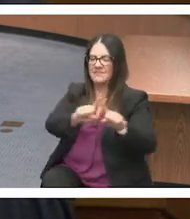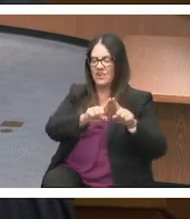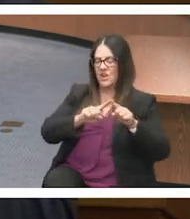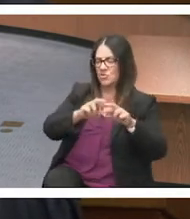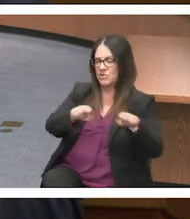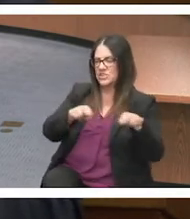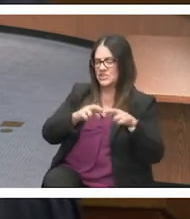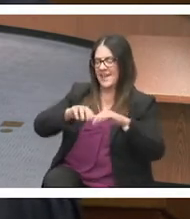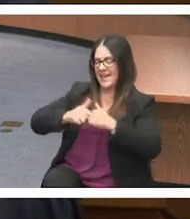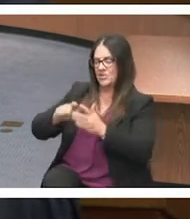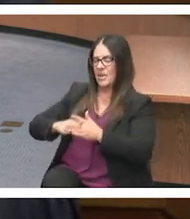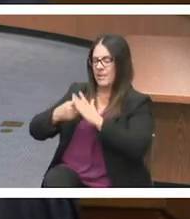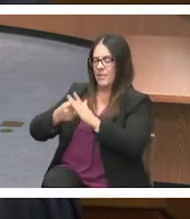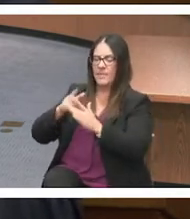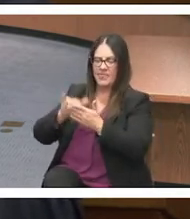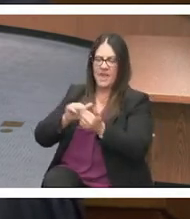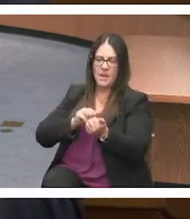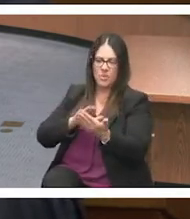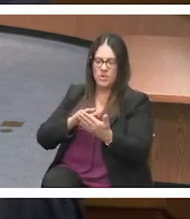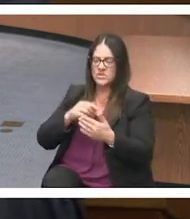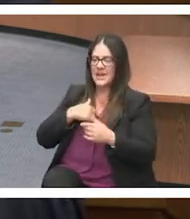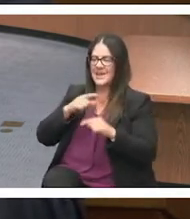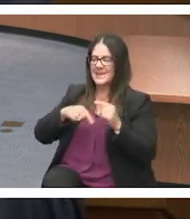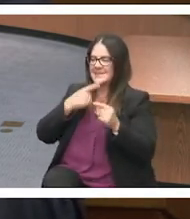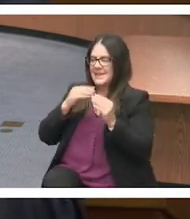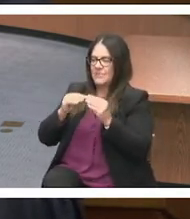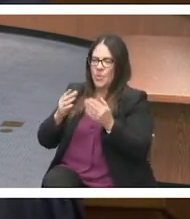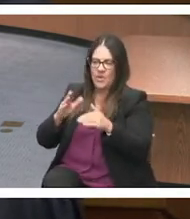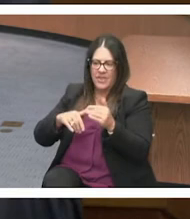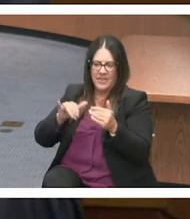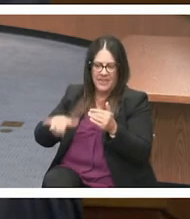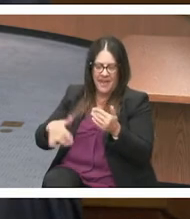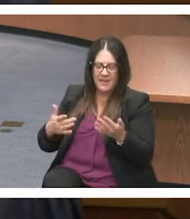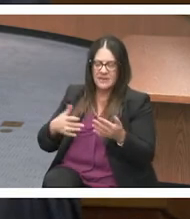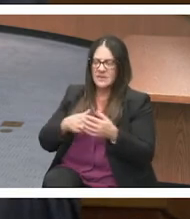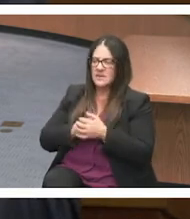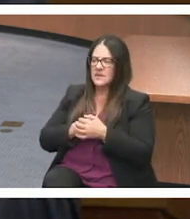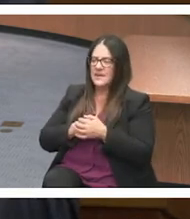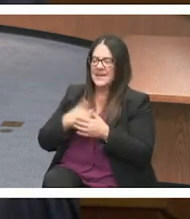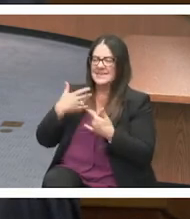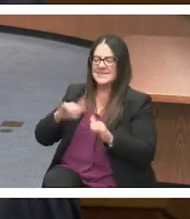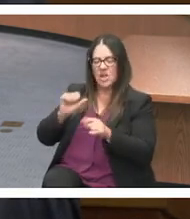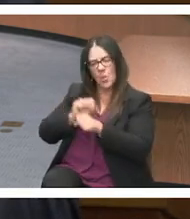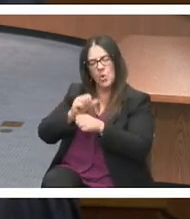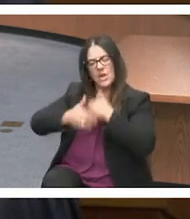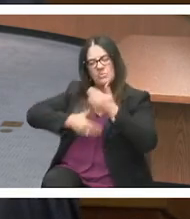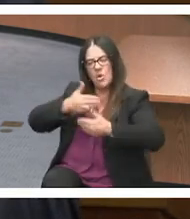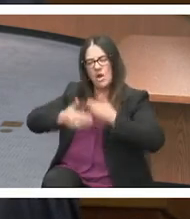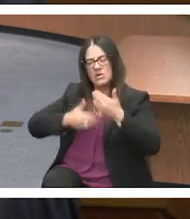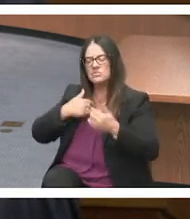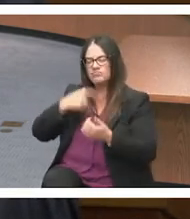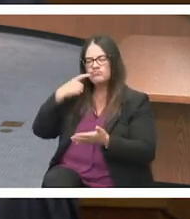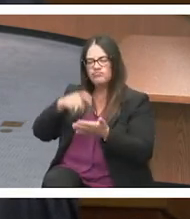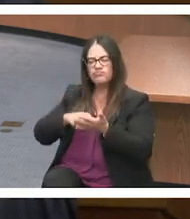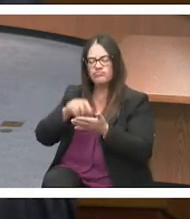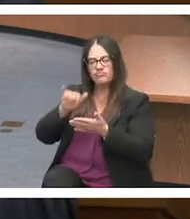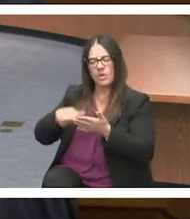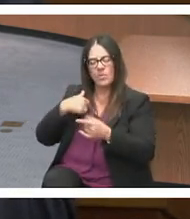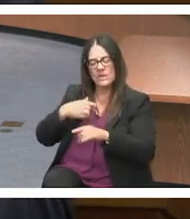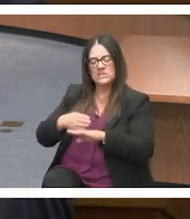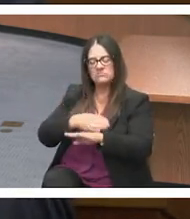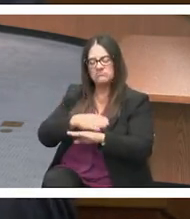that approach. And I won't say much more than it's a work in progress, and we recognize that it's something we need